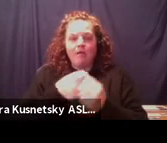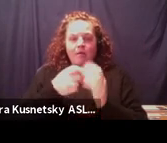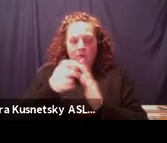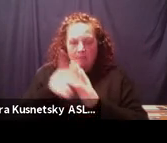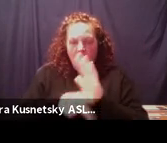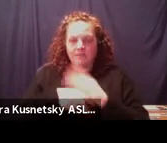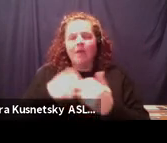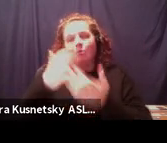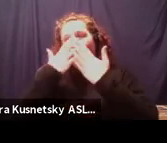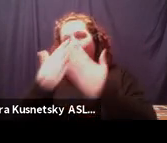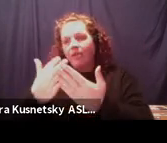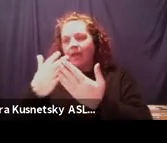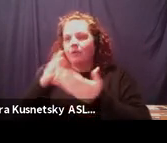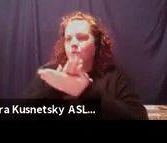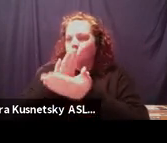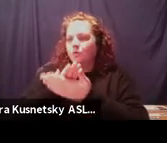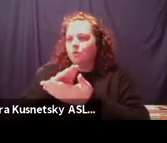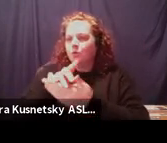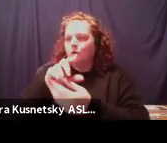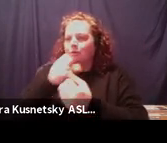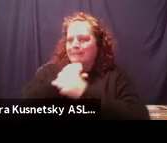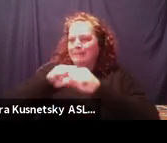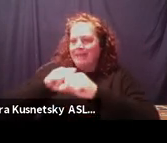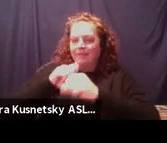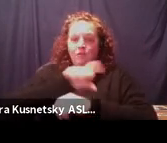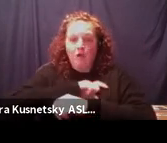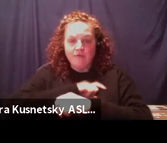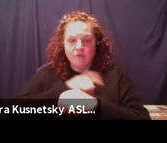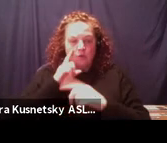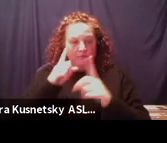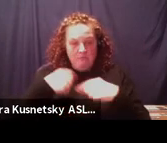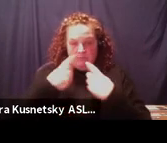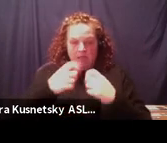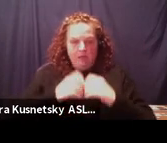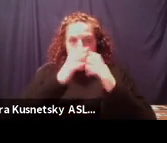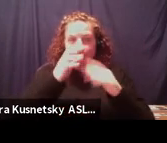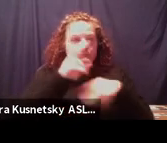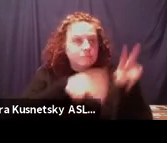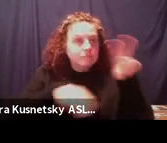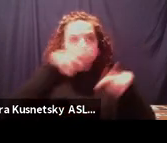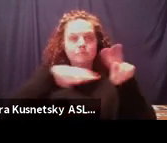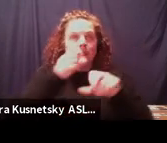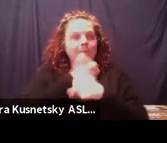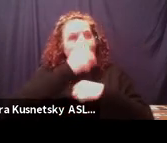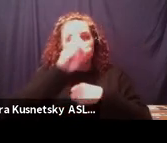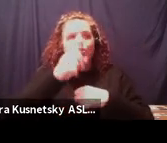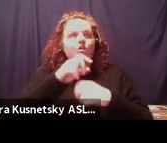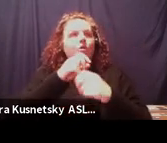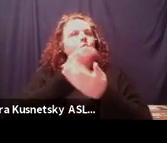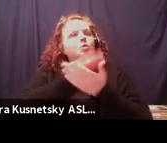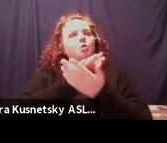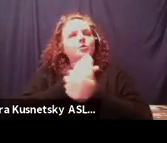safety officers who have been active since March 2020, supporting food service staff on access to meals for our students